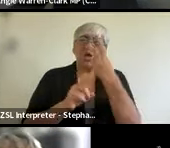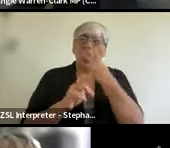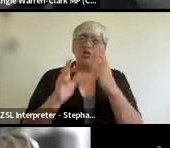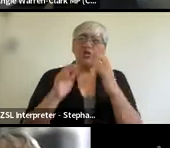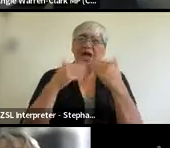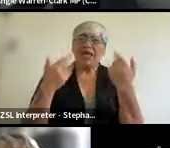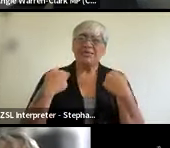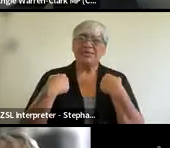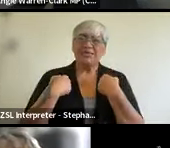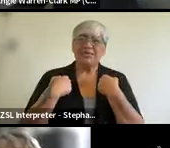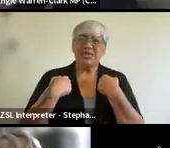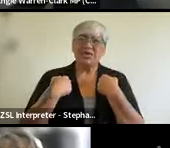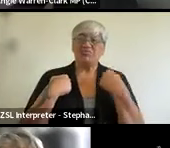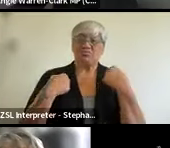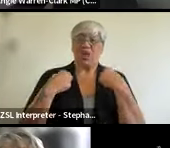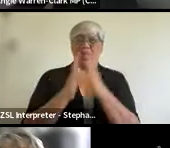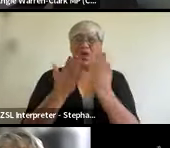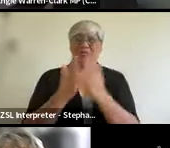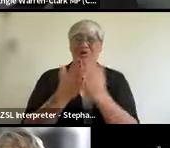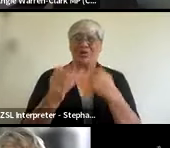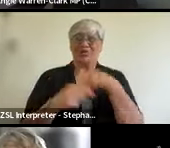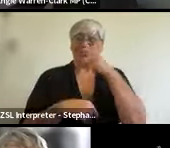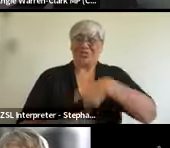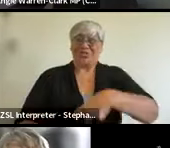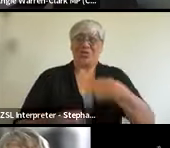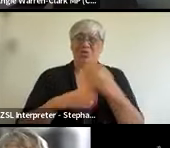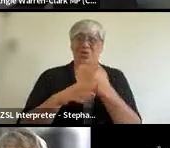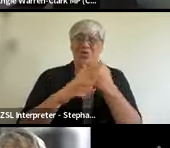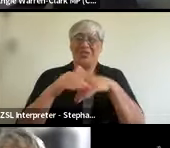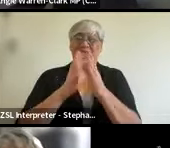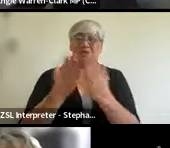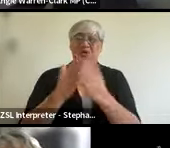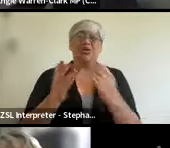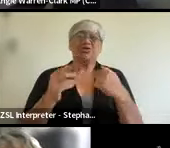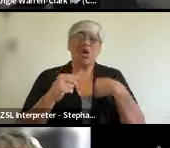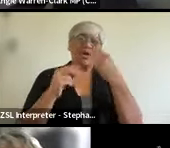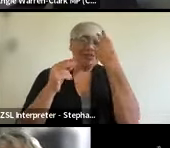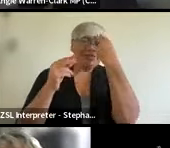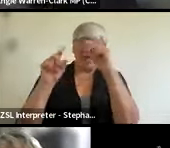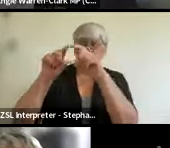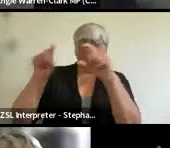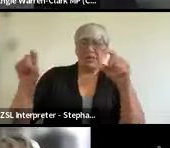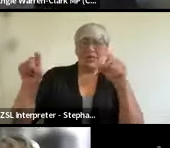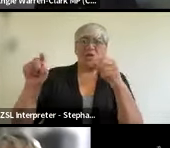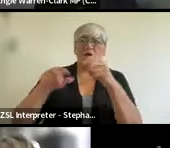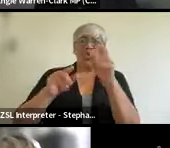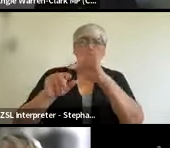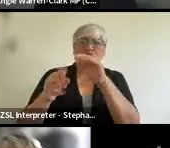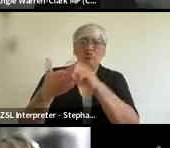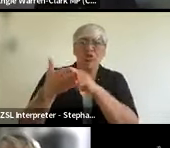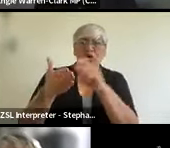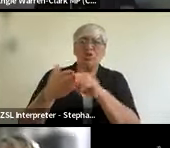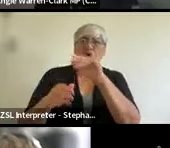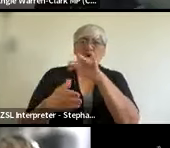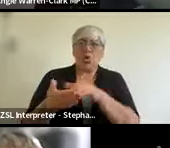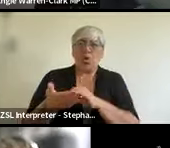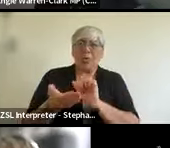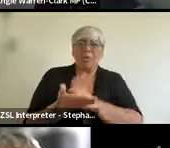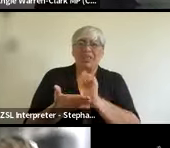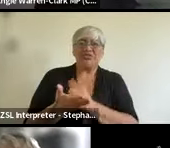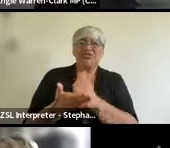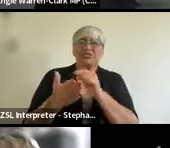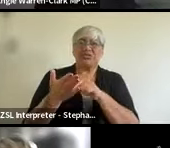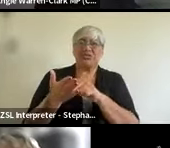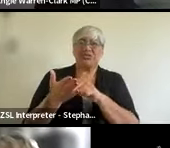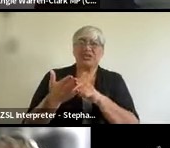used to be a librarian, and so you had the title, the author, and the publisher, and the graphic,